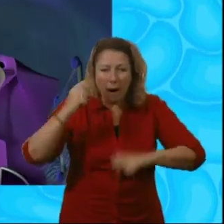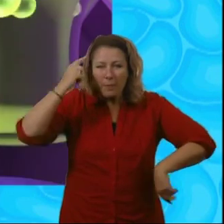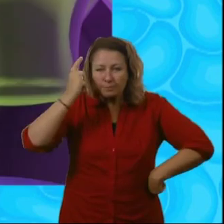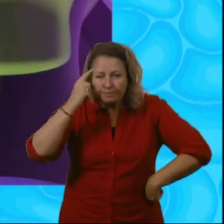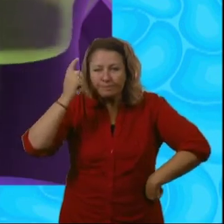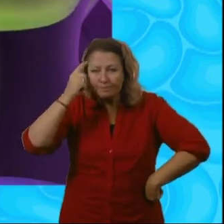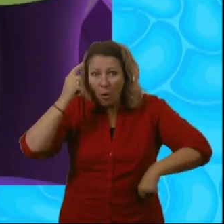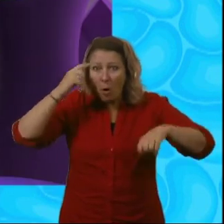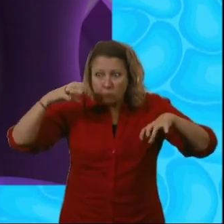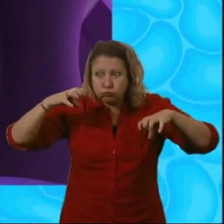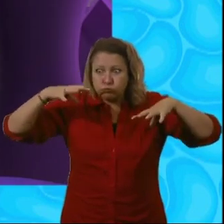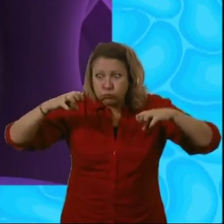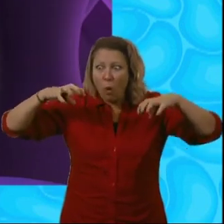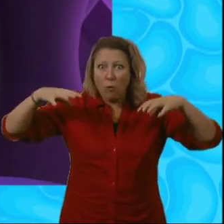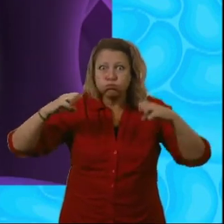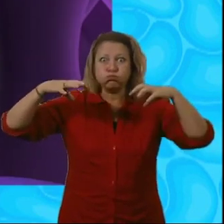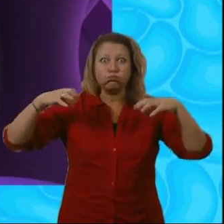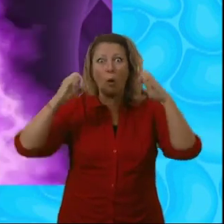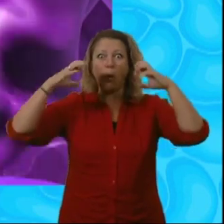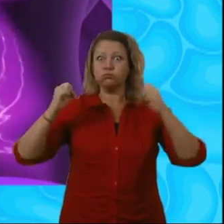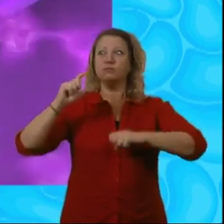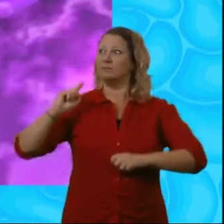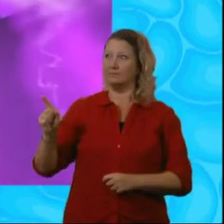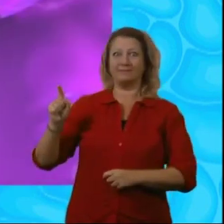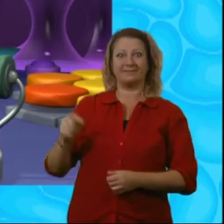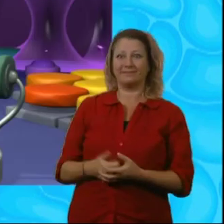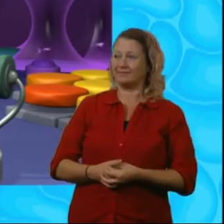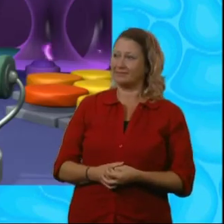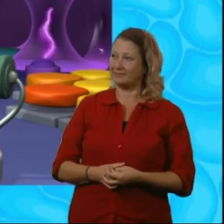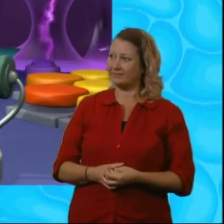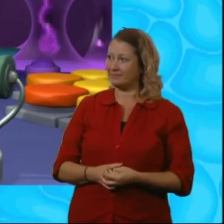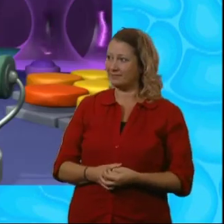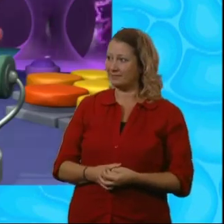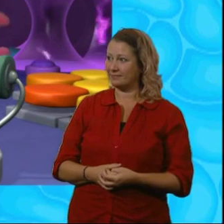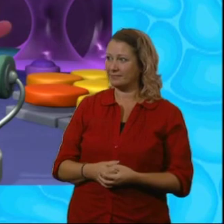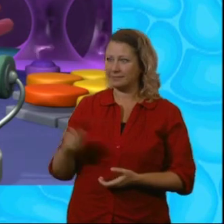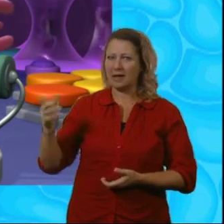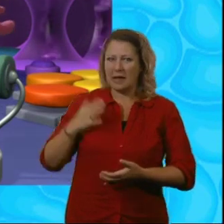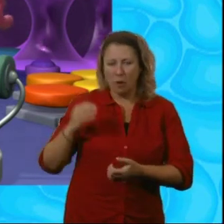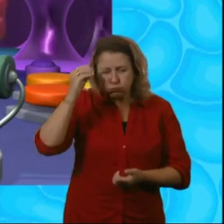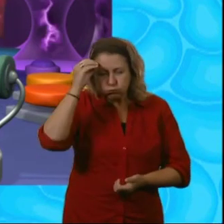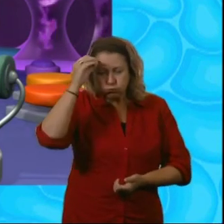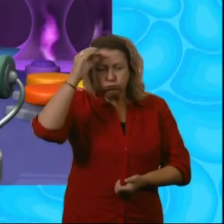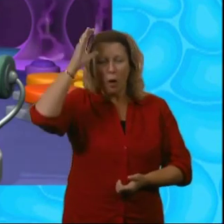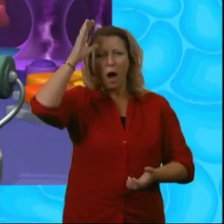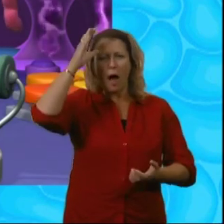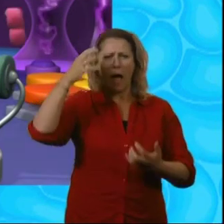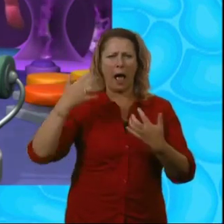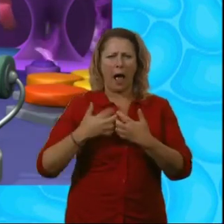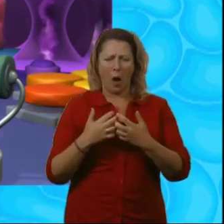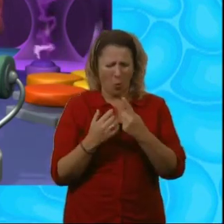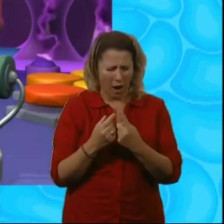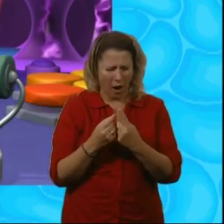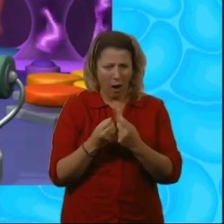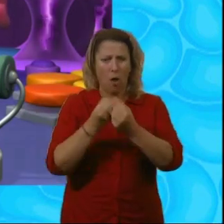Getting brain power now, brain game. We need brain game to turn one thing back into a few things.